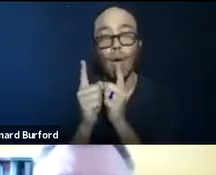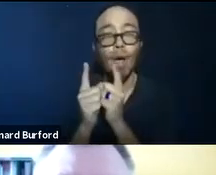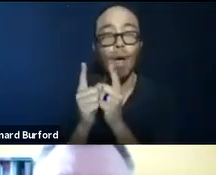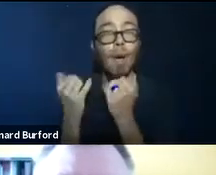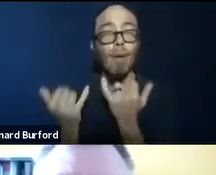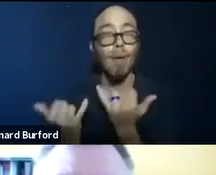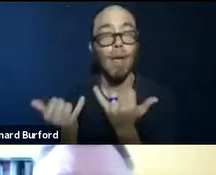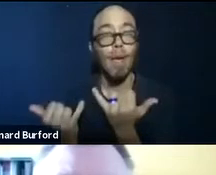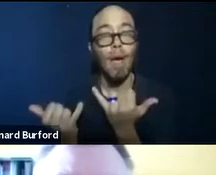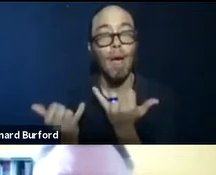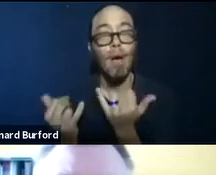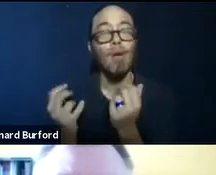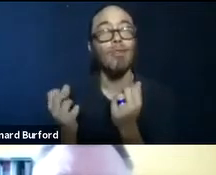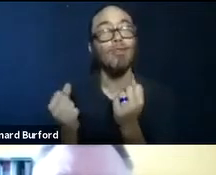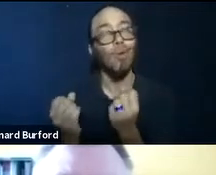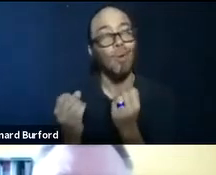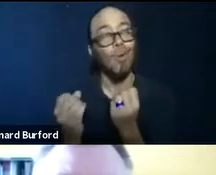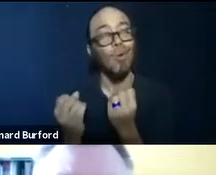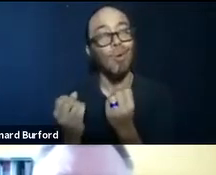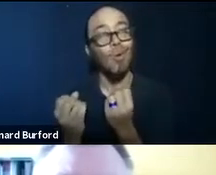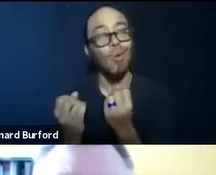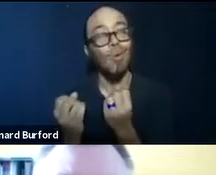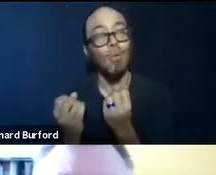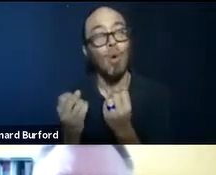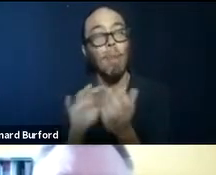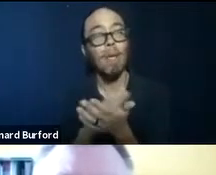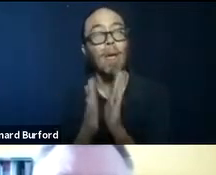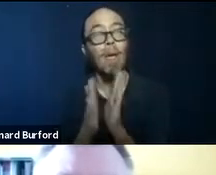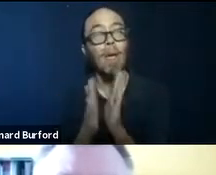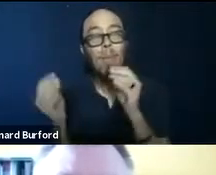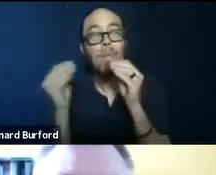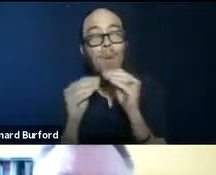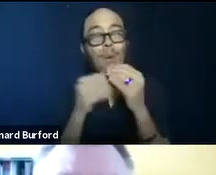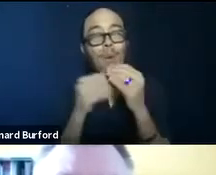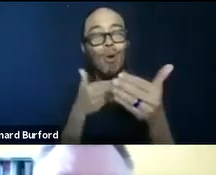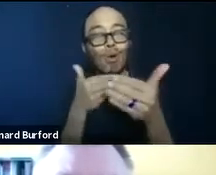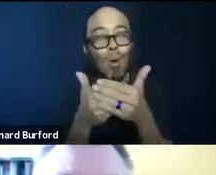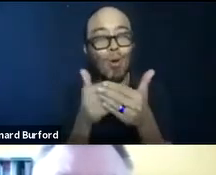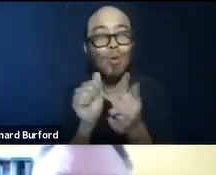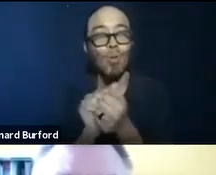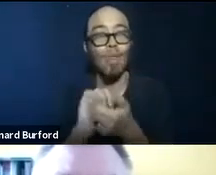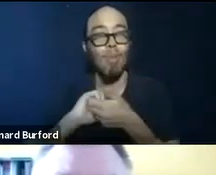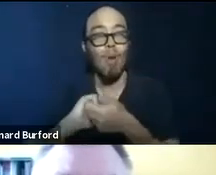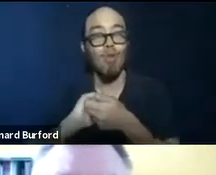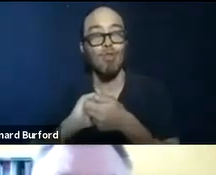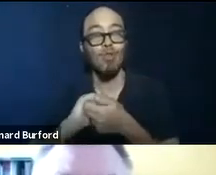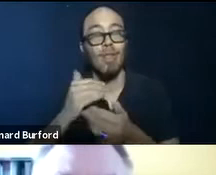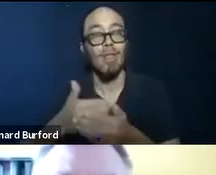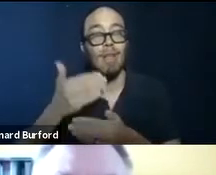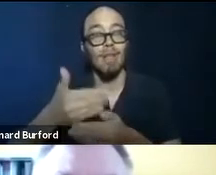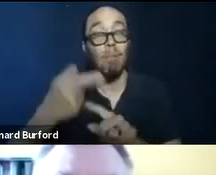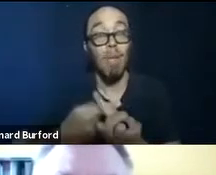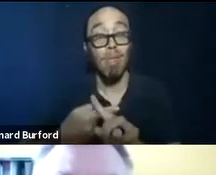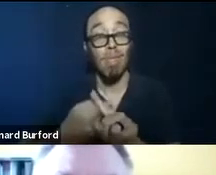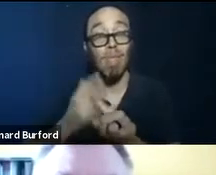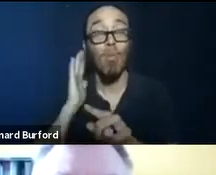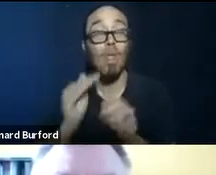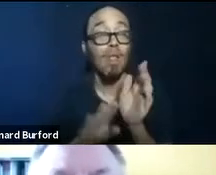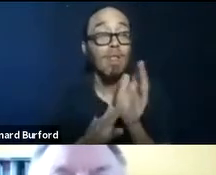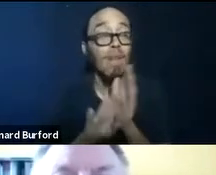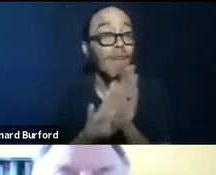are working even closer with our partners. In the next month, we will develop